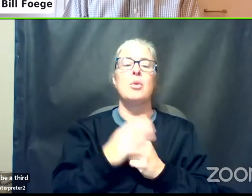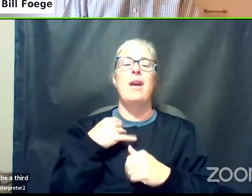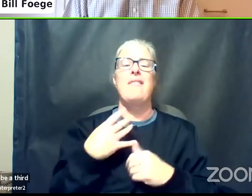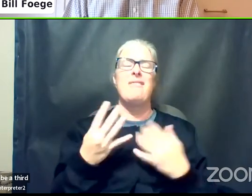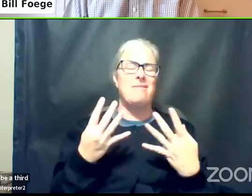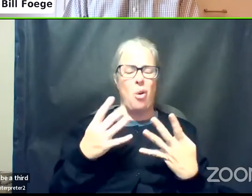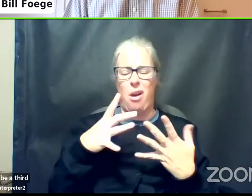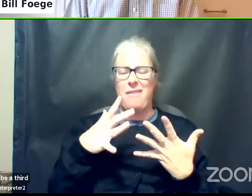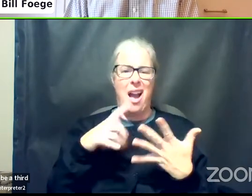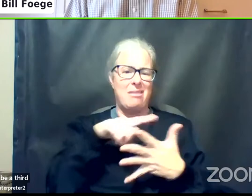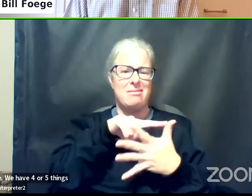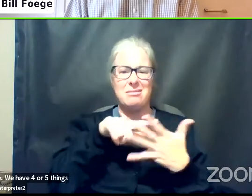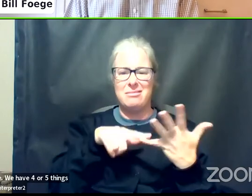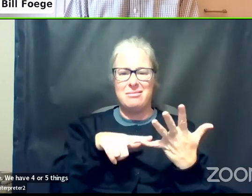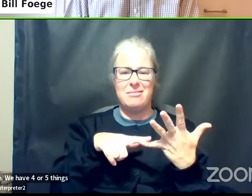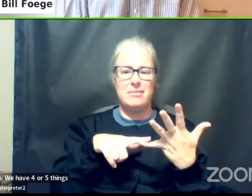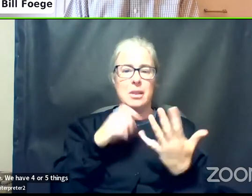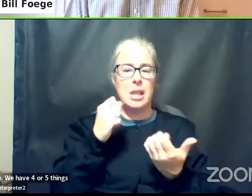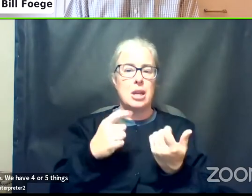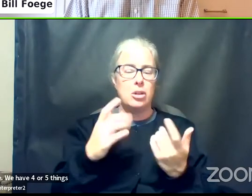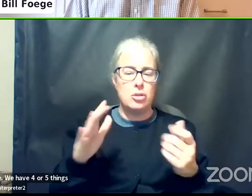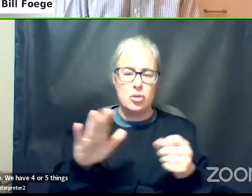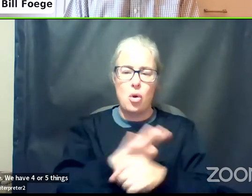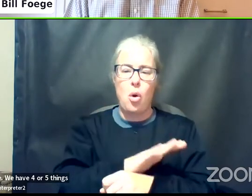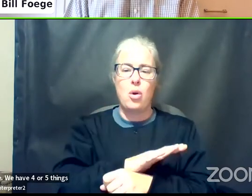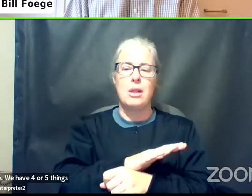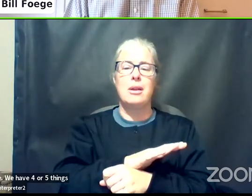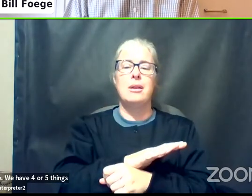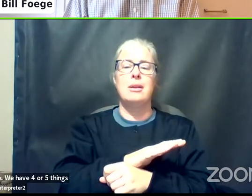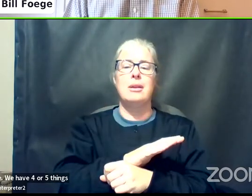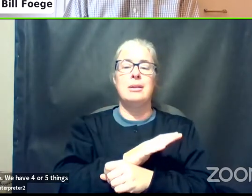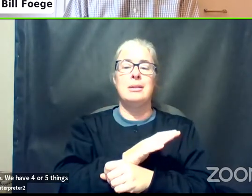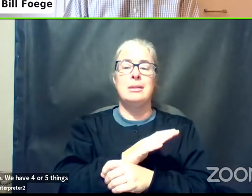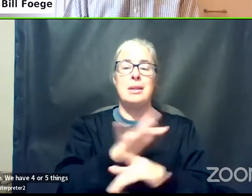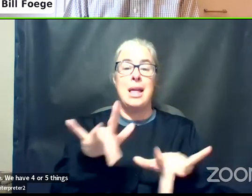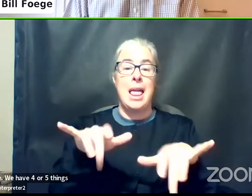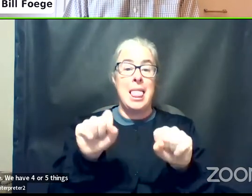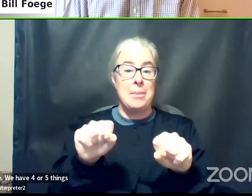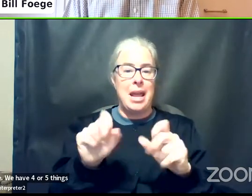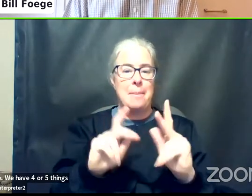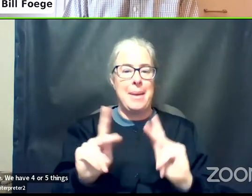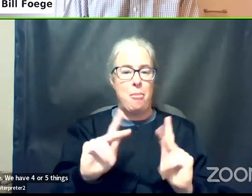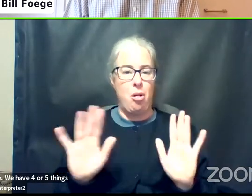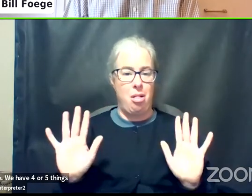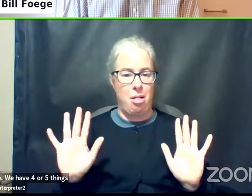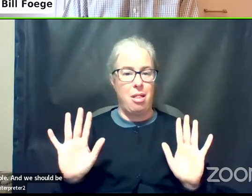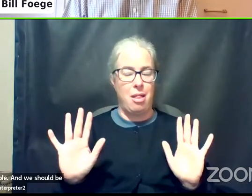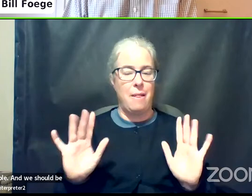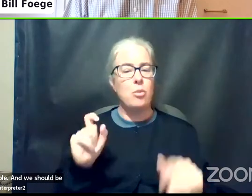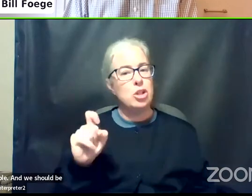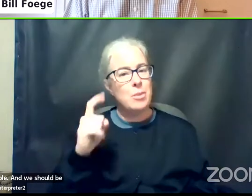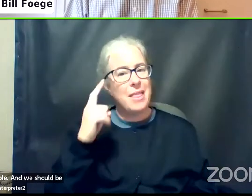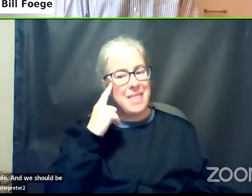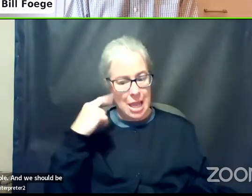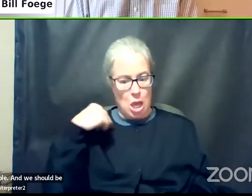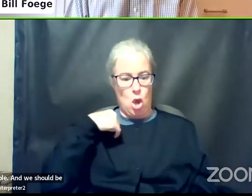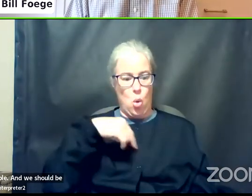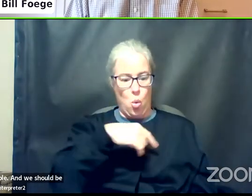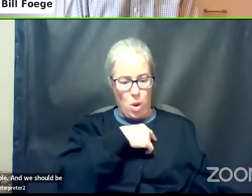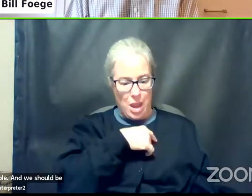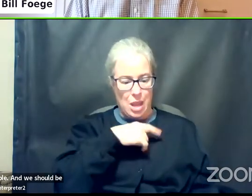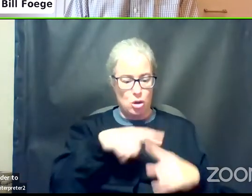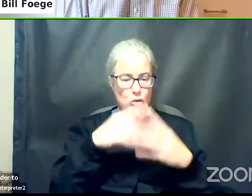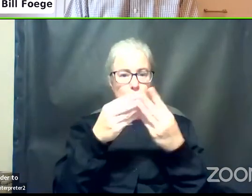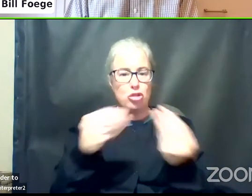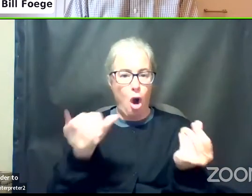four or five things that could totally eliminate people and we should be thinking we in order